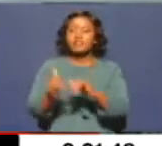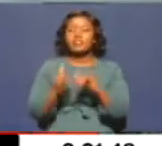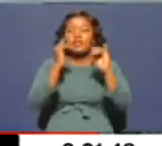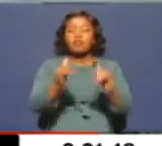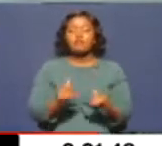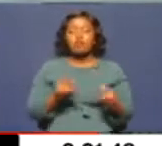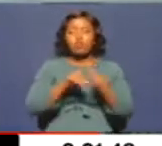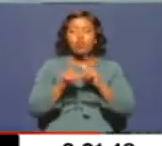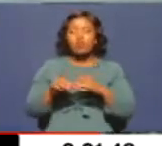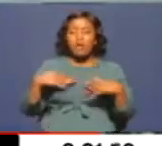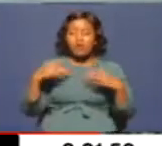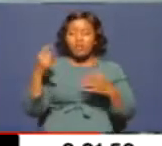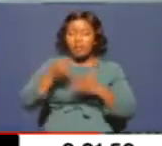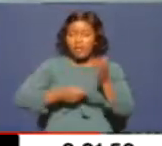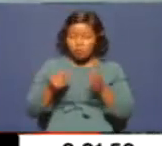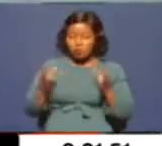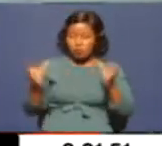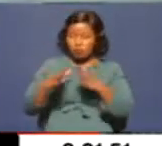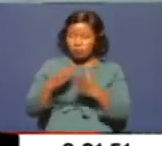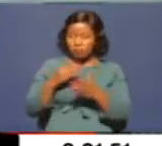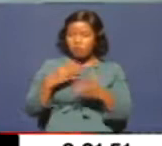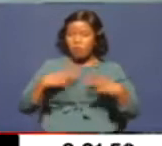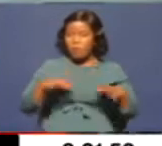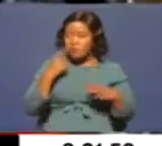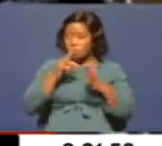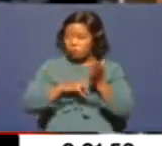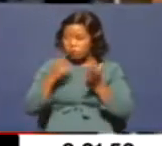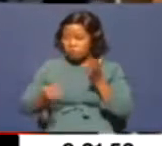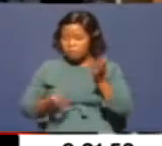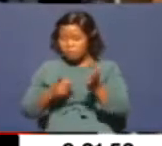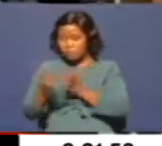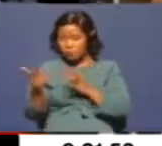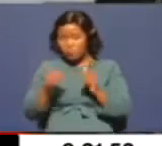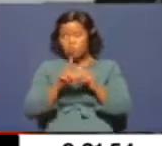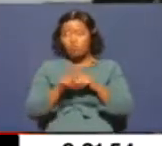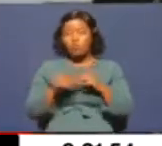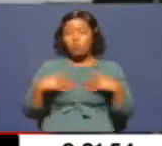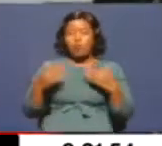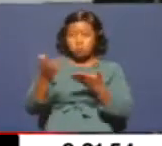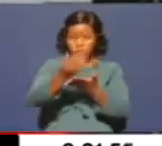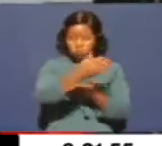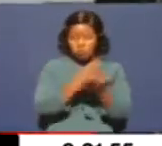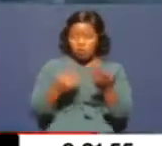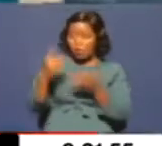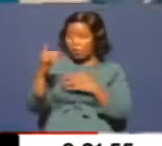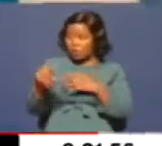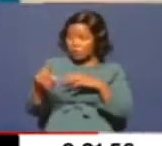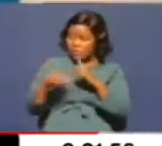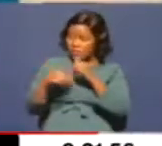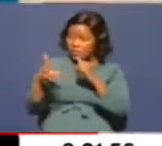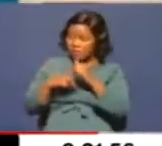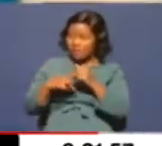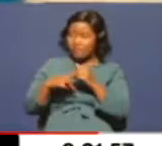bracket in the war on evasion. The Kenya Revenue Authority raised 1.67 trillion shillings in the year